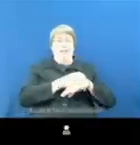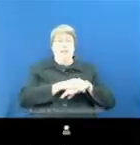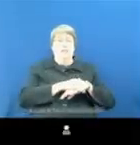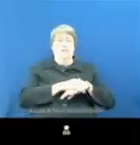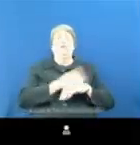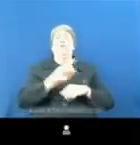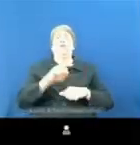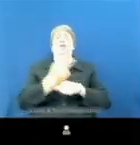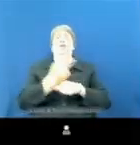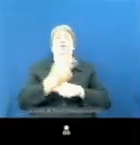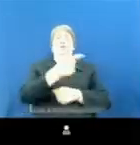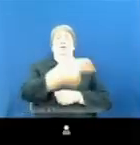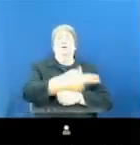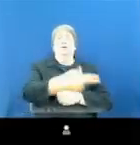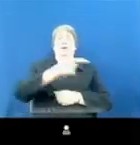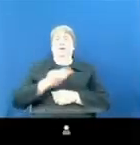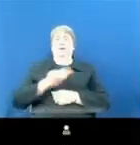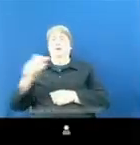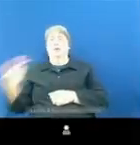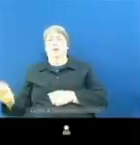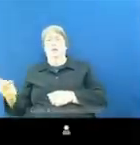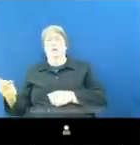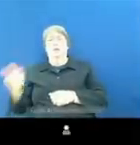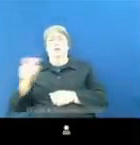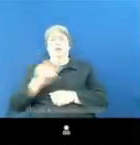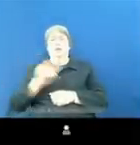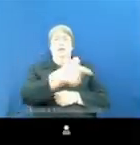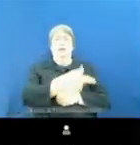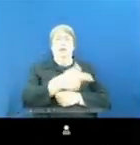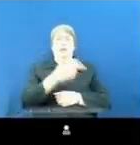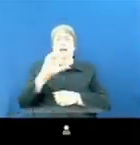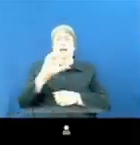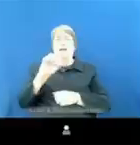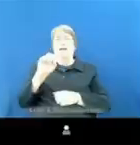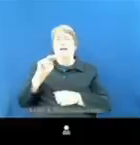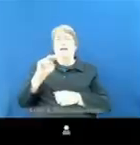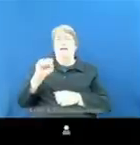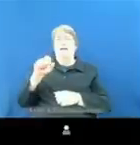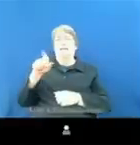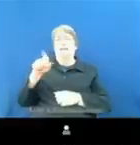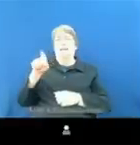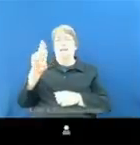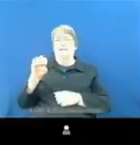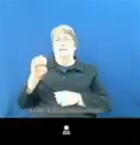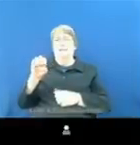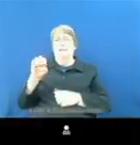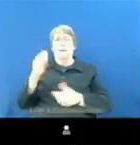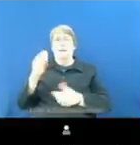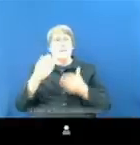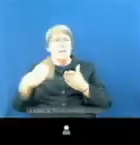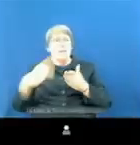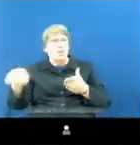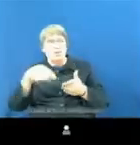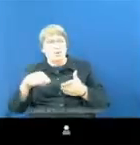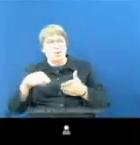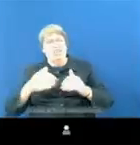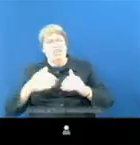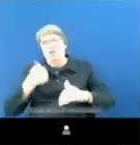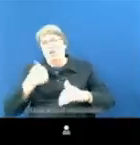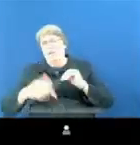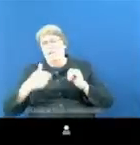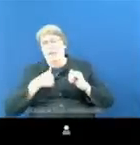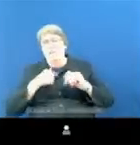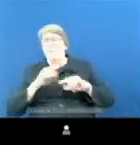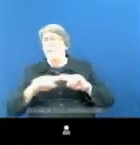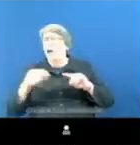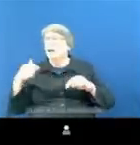So probably nobody out there is as old as I am, but we weren't trained in the consecutive mode. So that